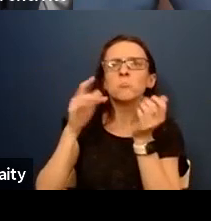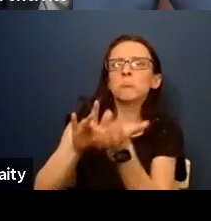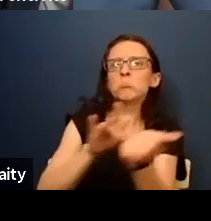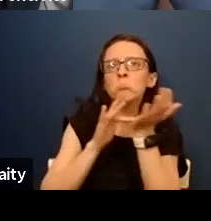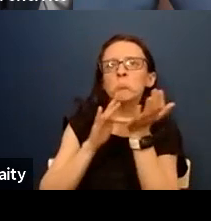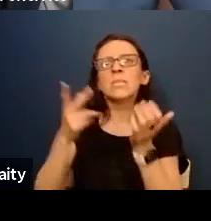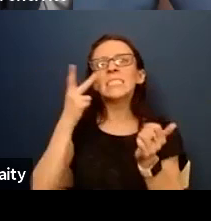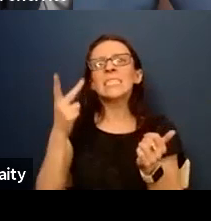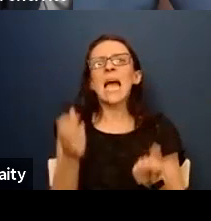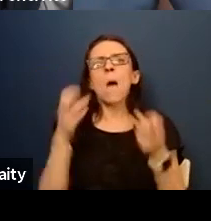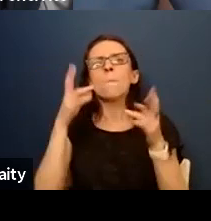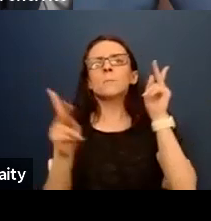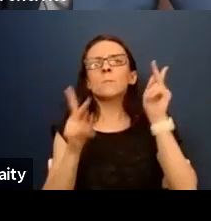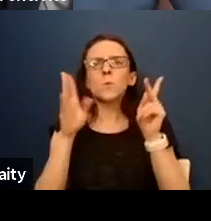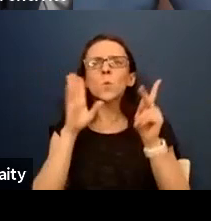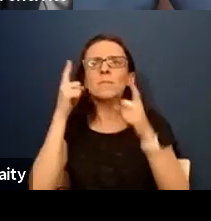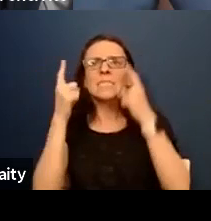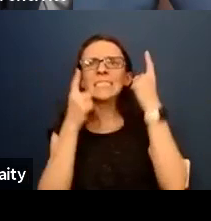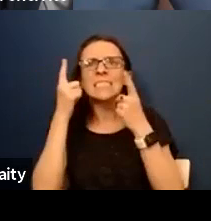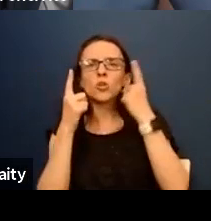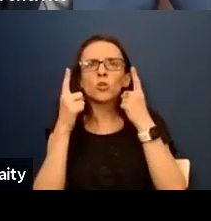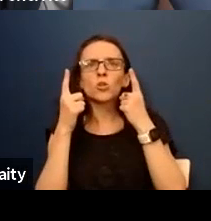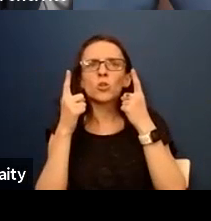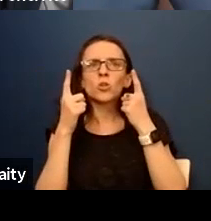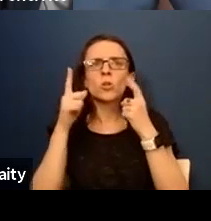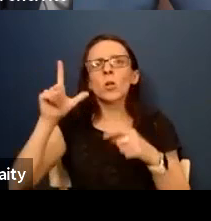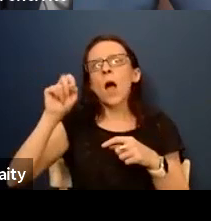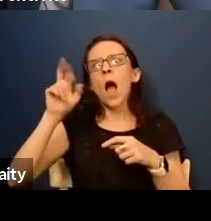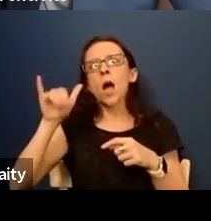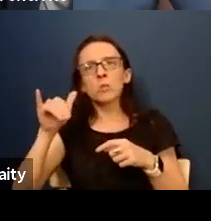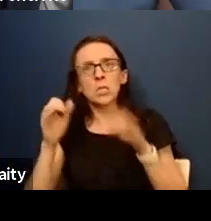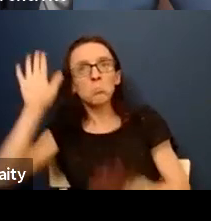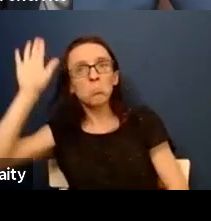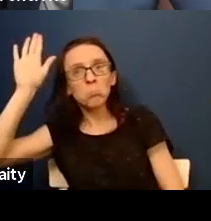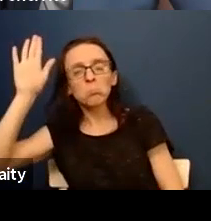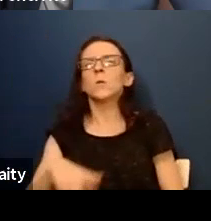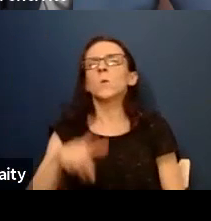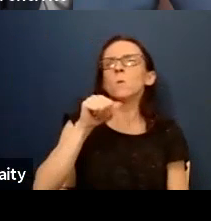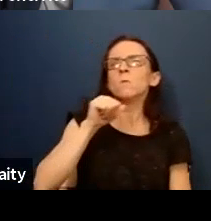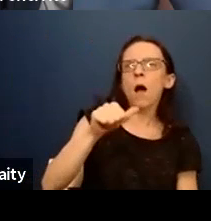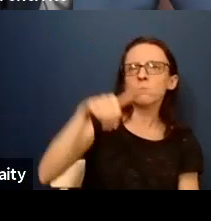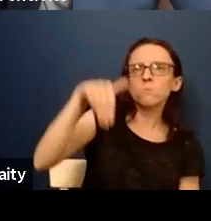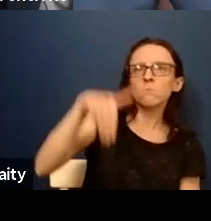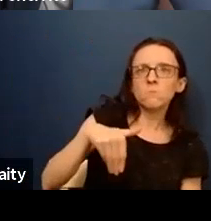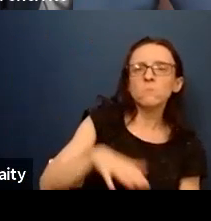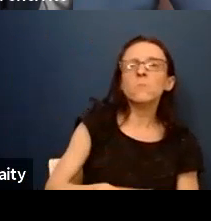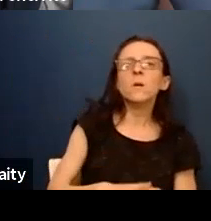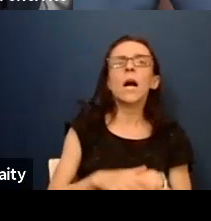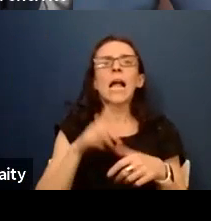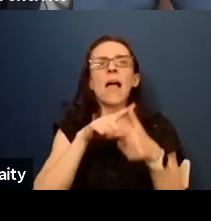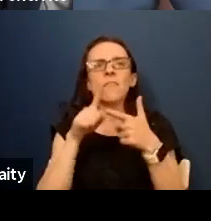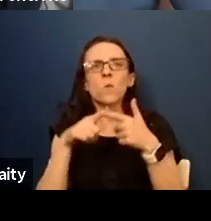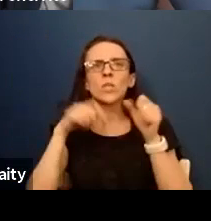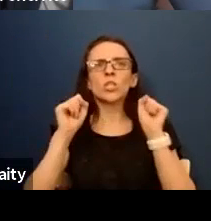will be in favor of considering the lottery as a proposal and who will not. And maybe that could clarify if this